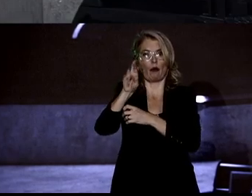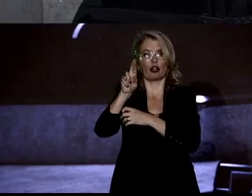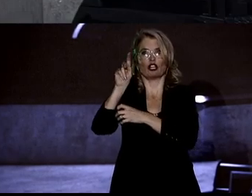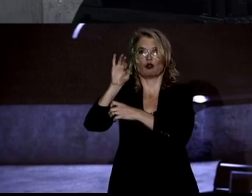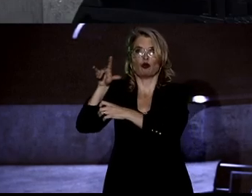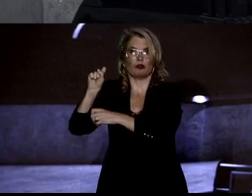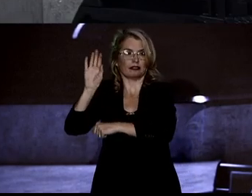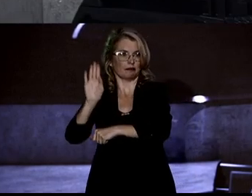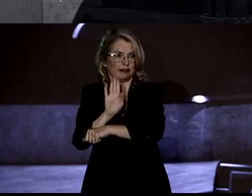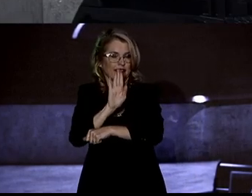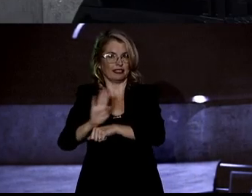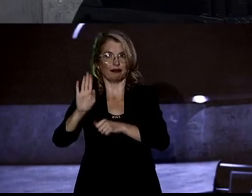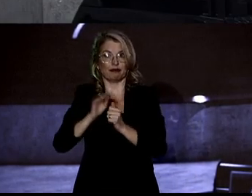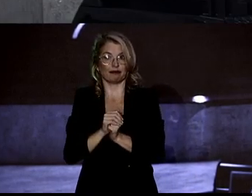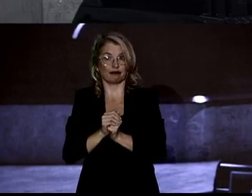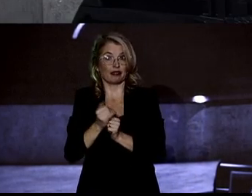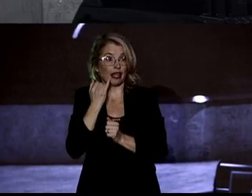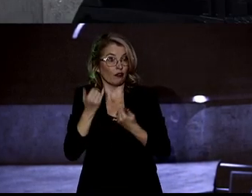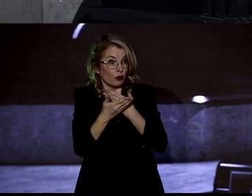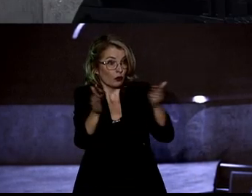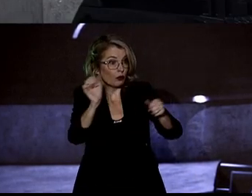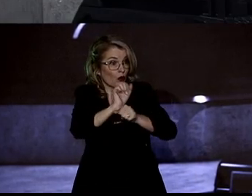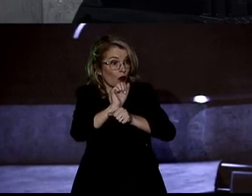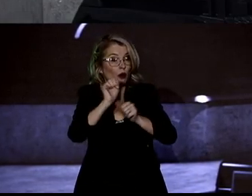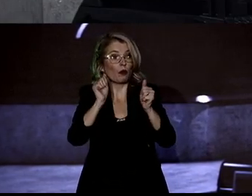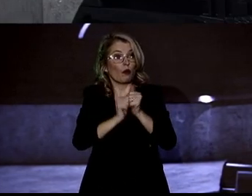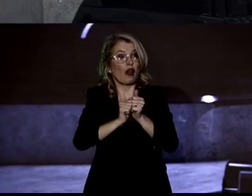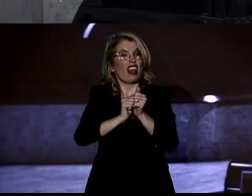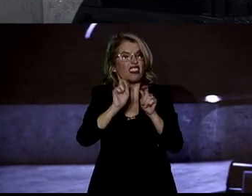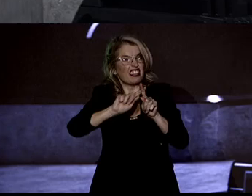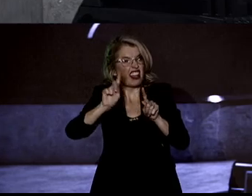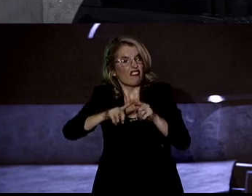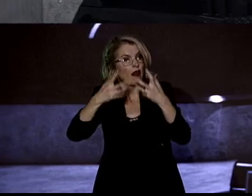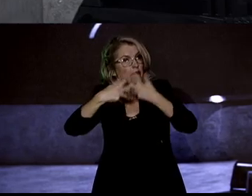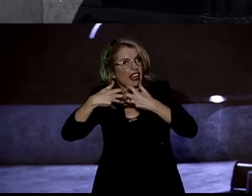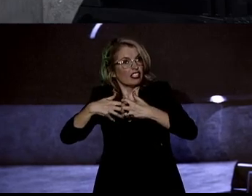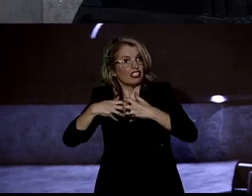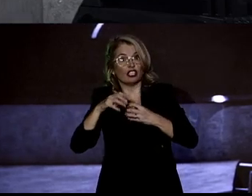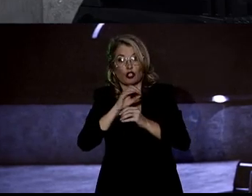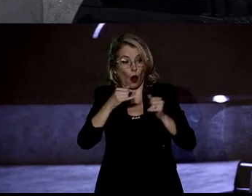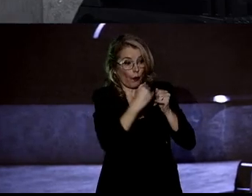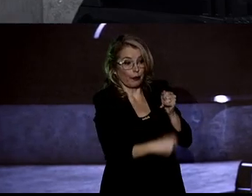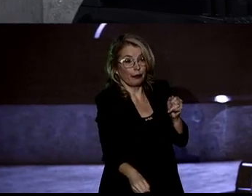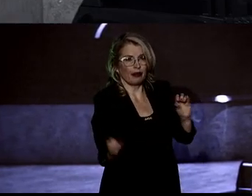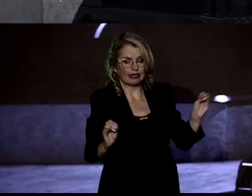business. If you work with cordless power tools, you know how much of a headache it